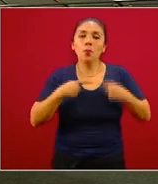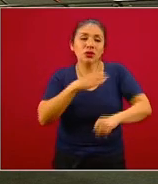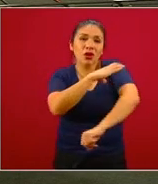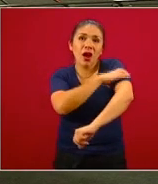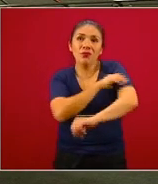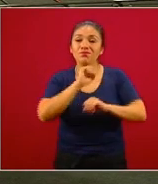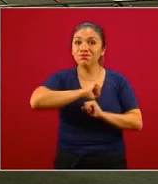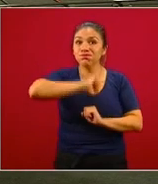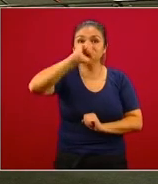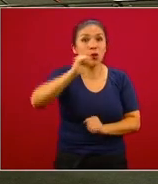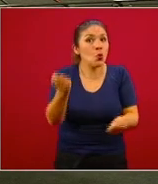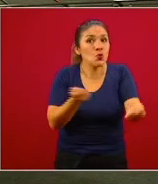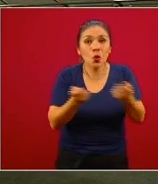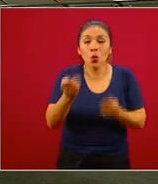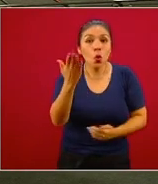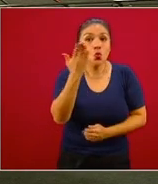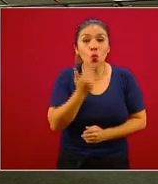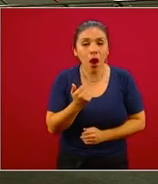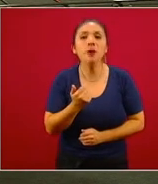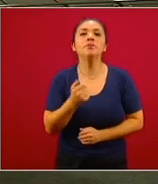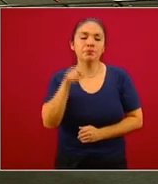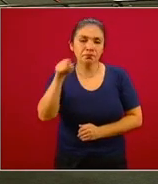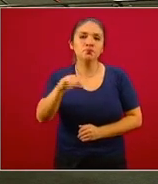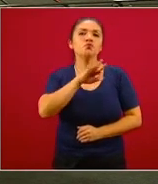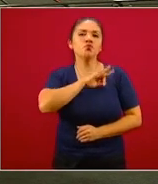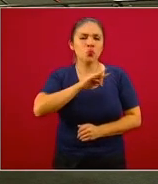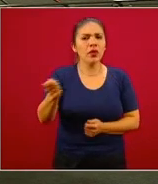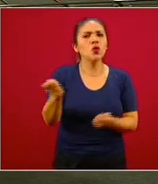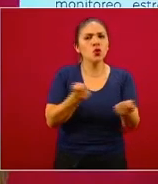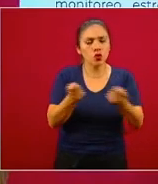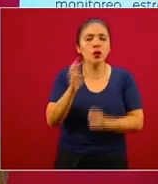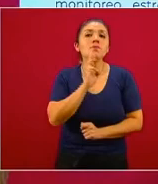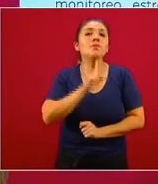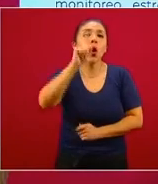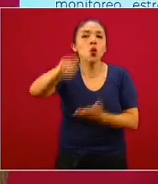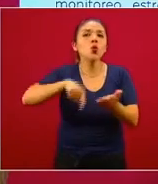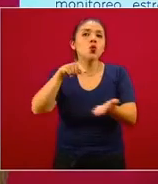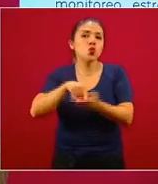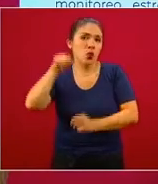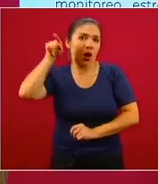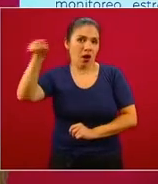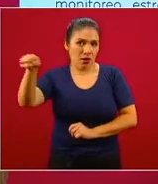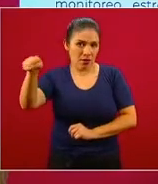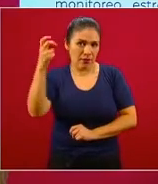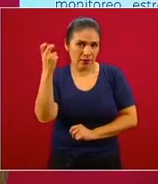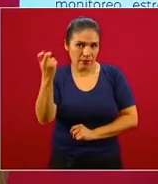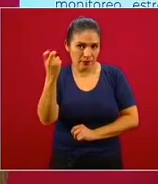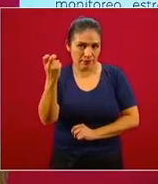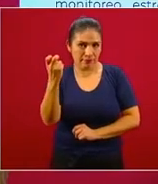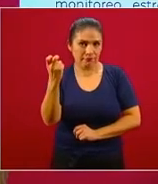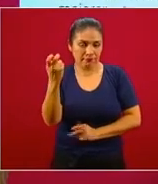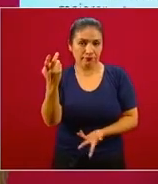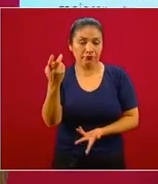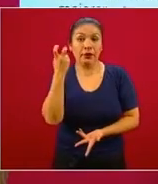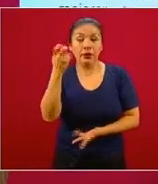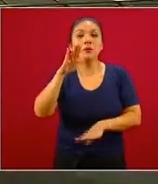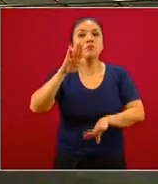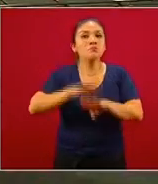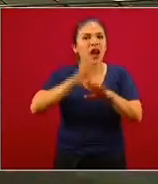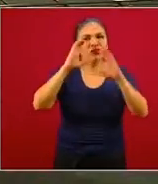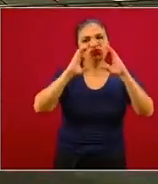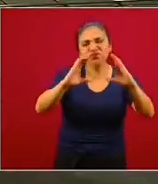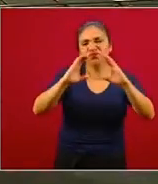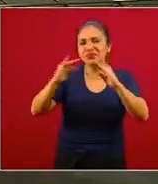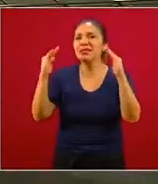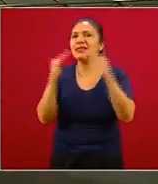they have high blood pressure and they're not in control of their high blood pressure, it could be better for them to be at a place like this, where the